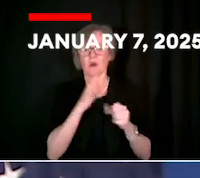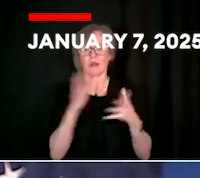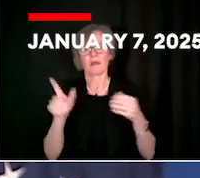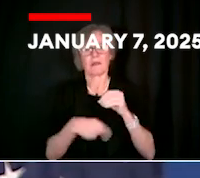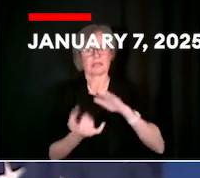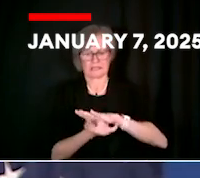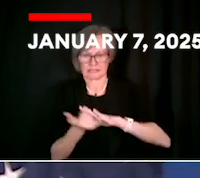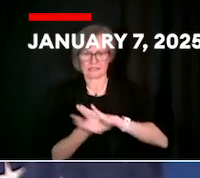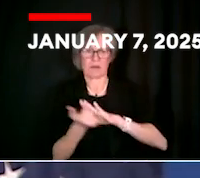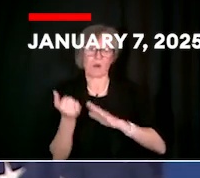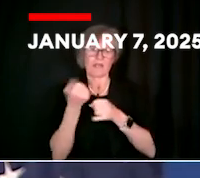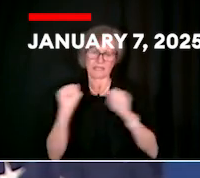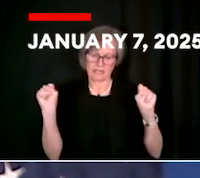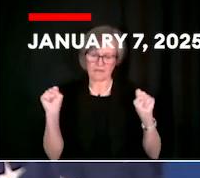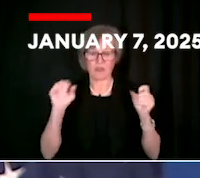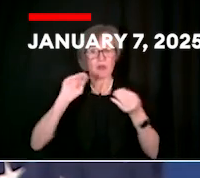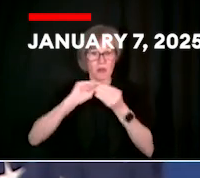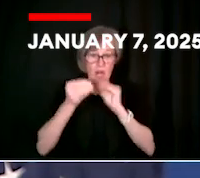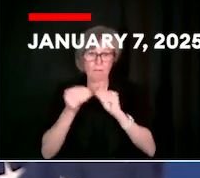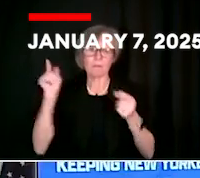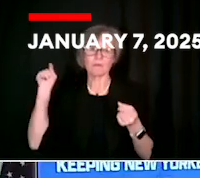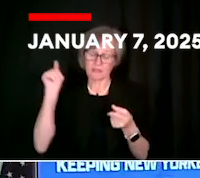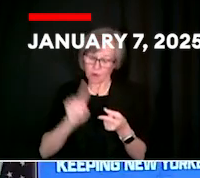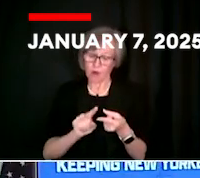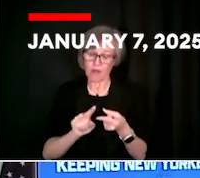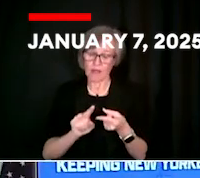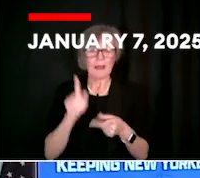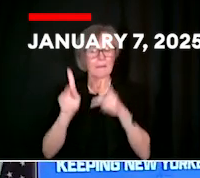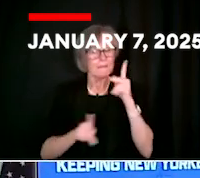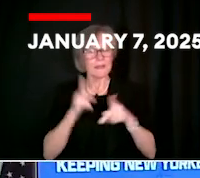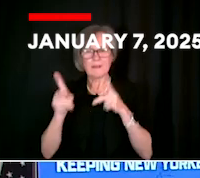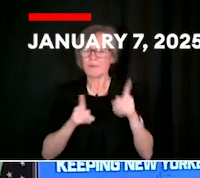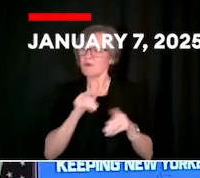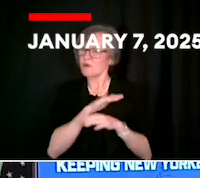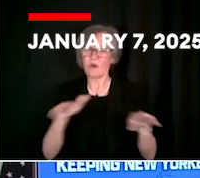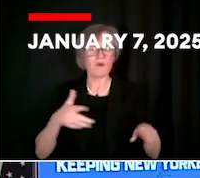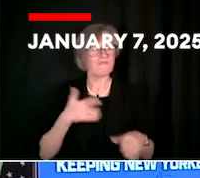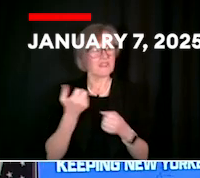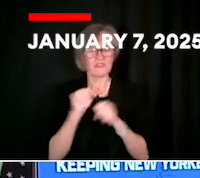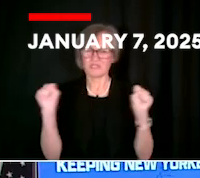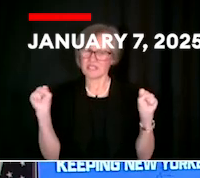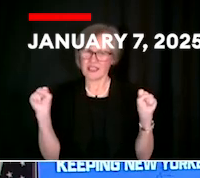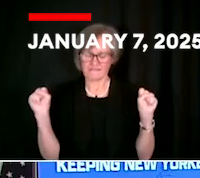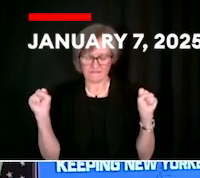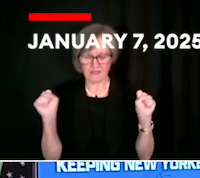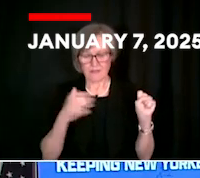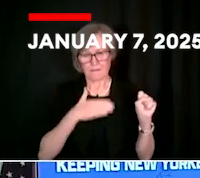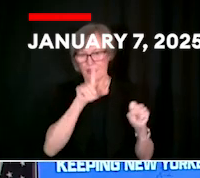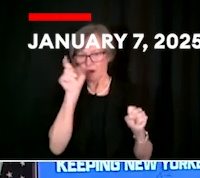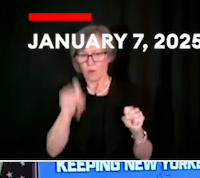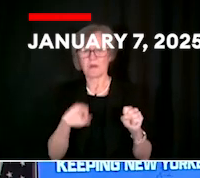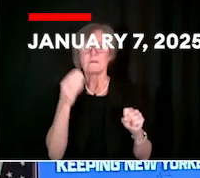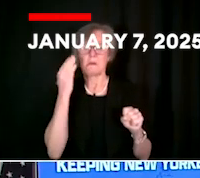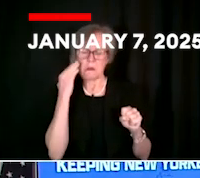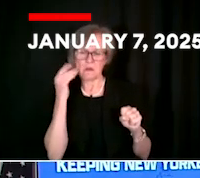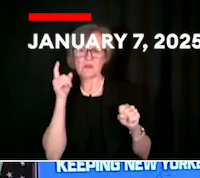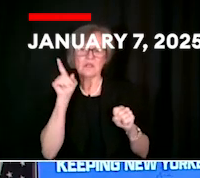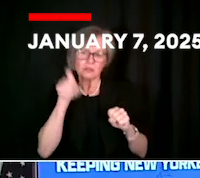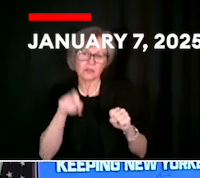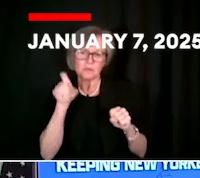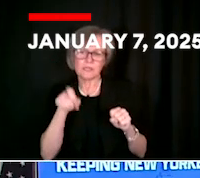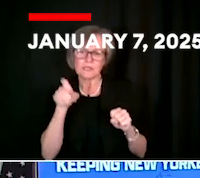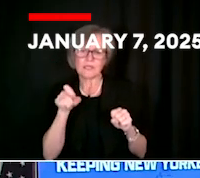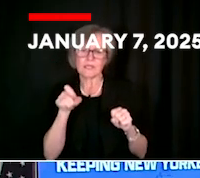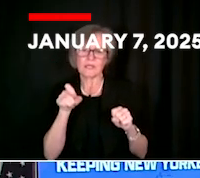and although the numbers have come down, people still don't feel safe. So the question is this: I know you think that there should be